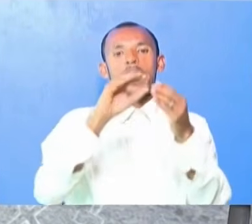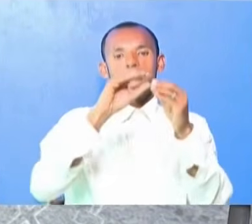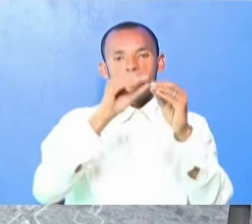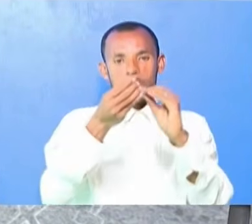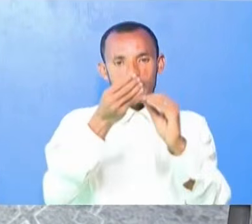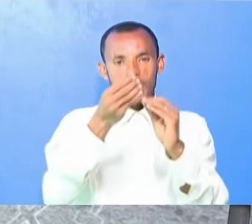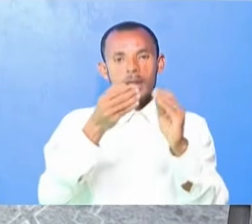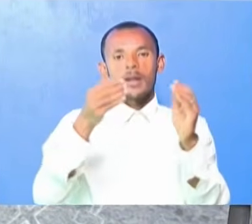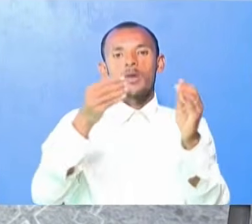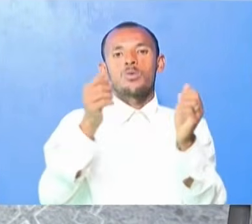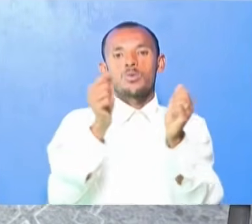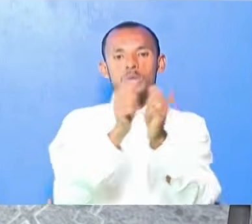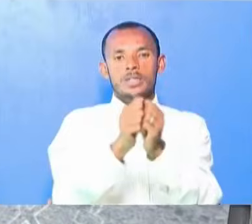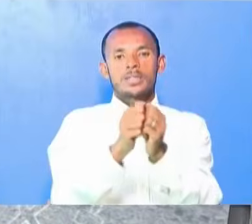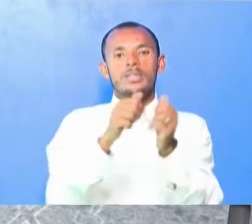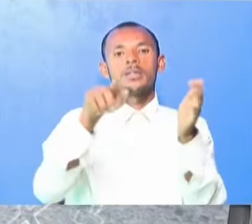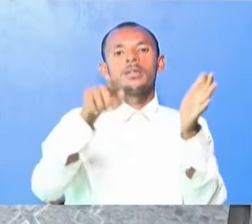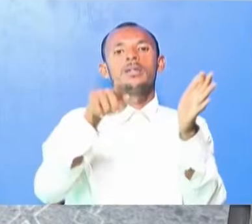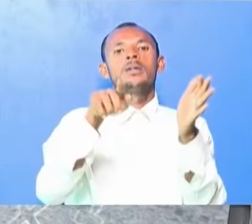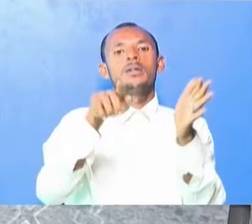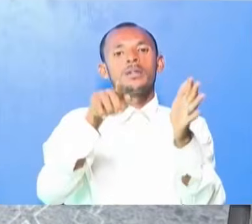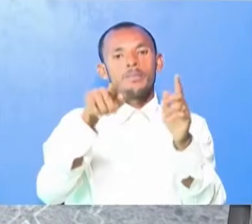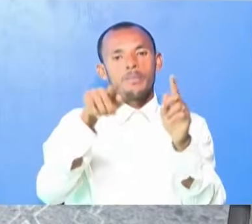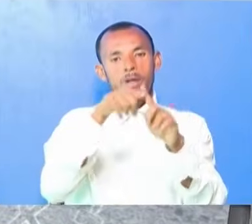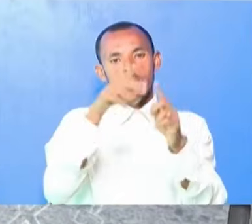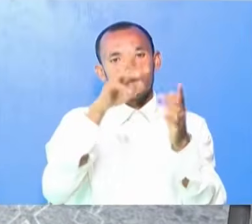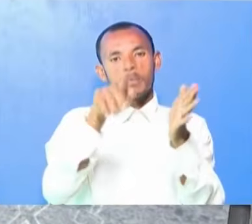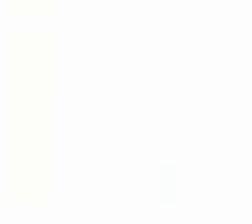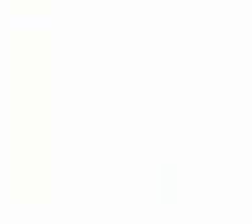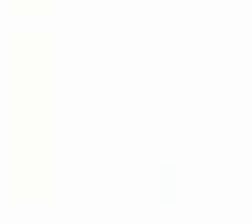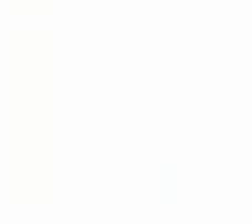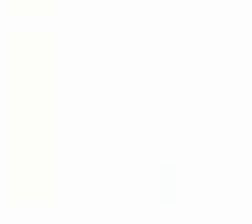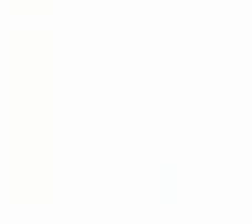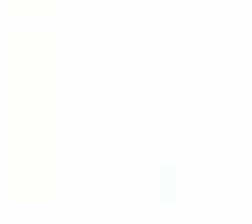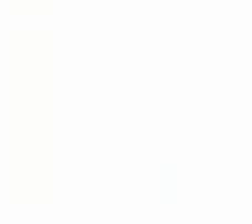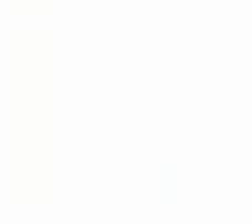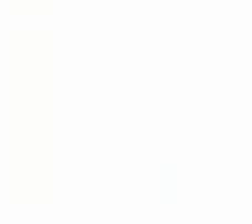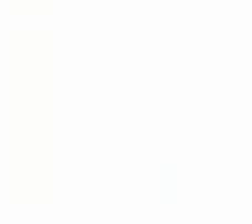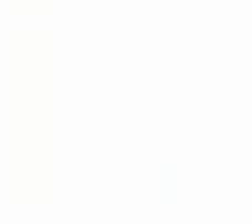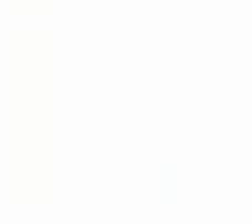plus minus sign. I'll give you 10 seconds for this question.